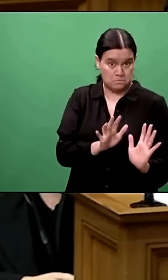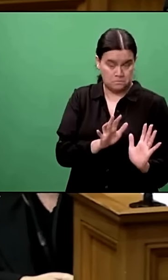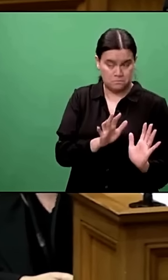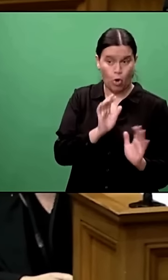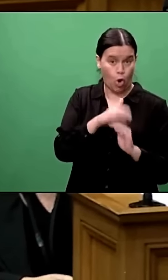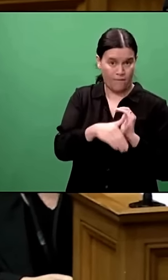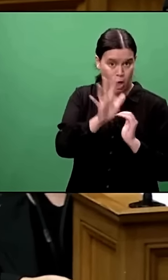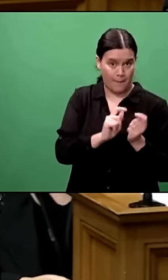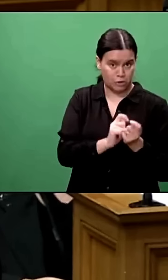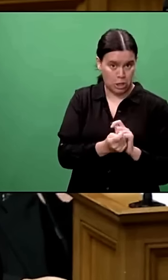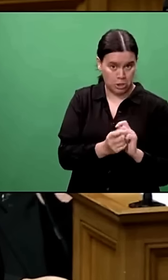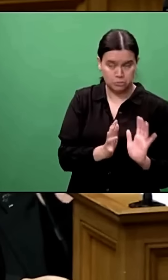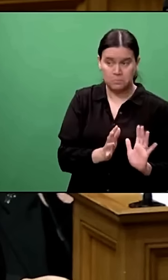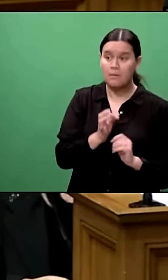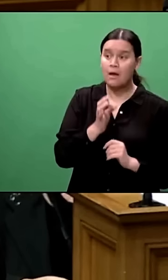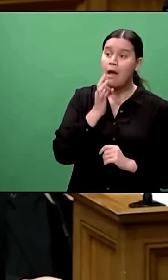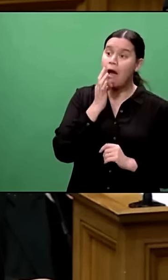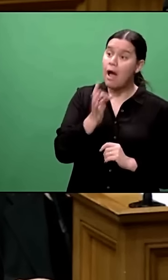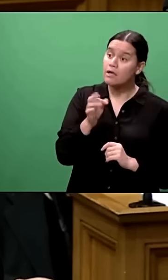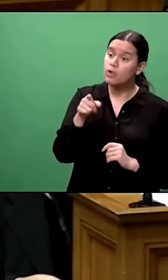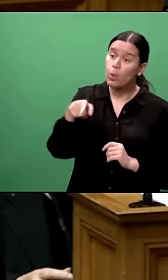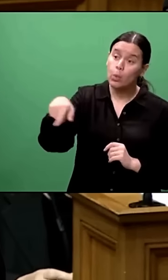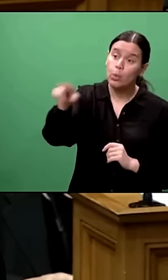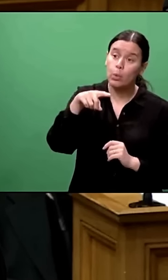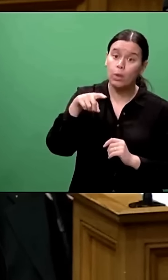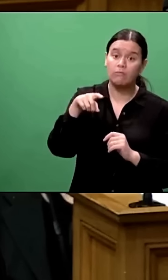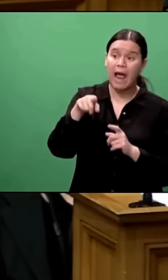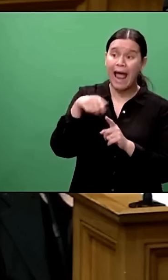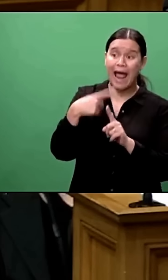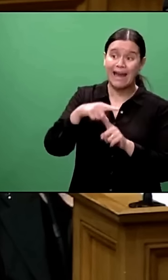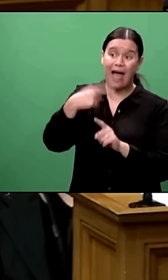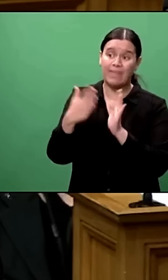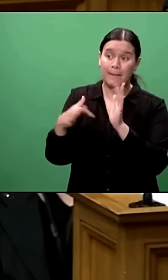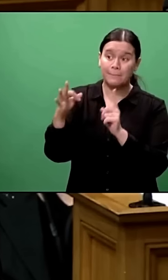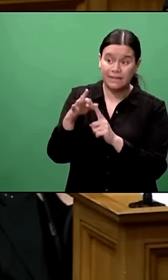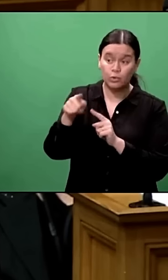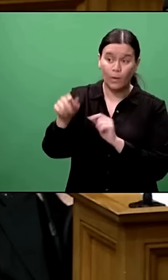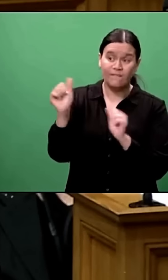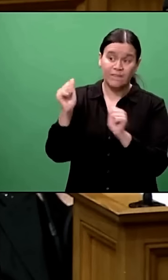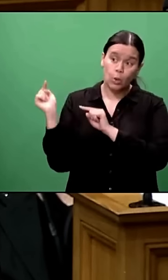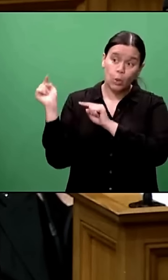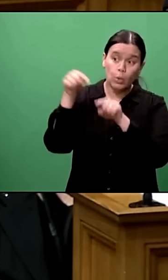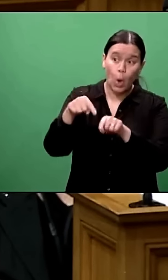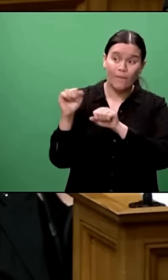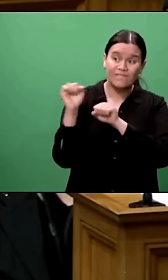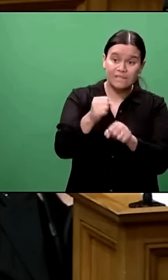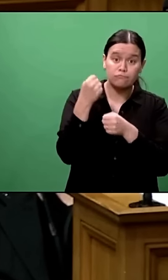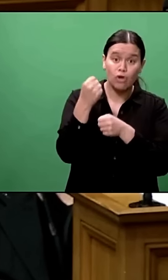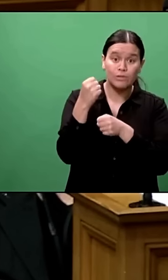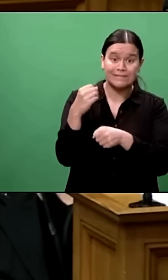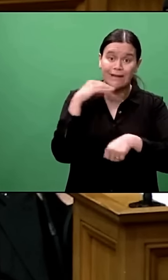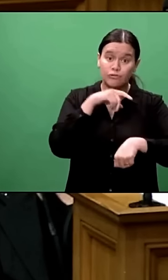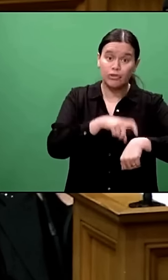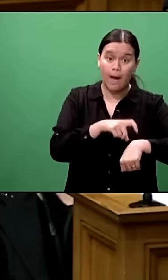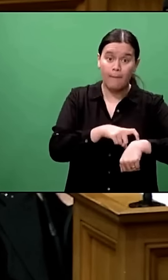or Minister Jones asked to the meeting outside Parliament lunchtime so that we would know for ourselves what they are saying and